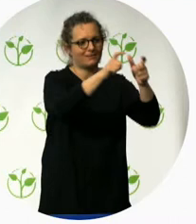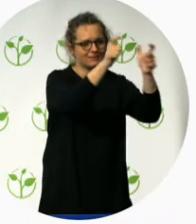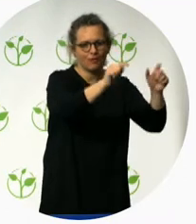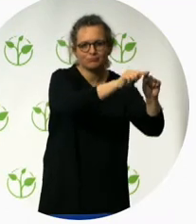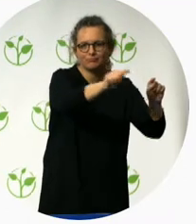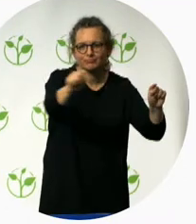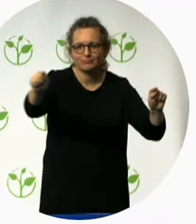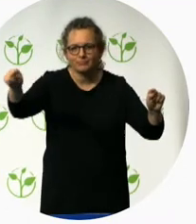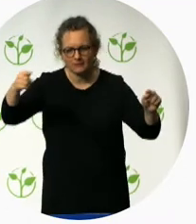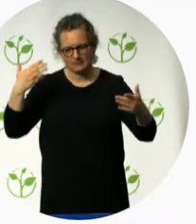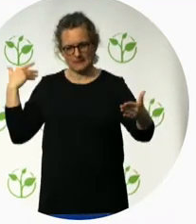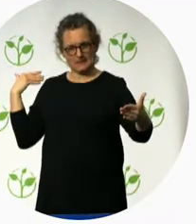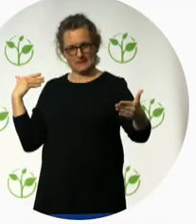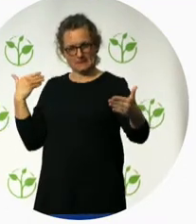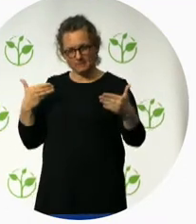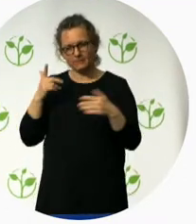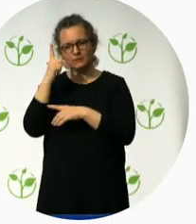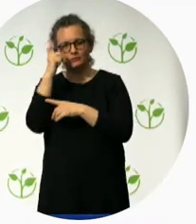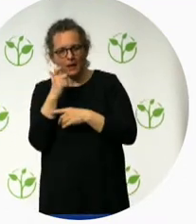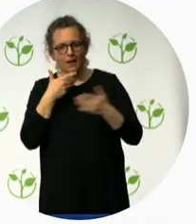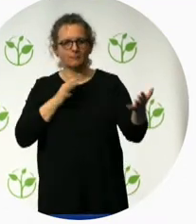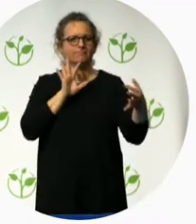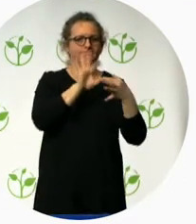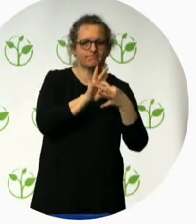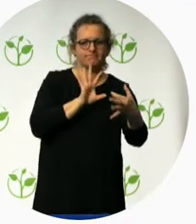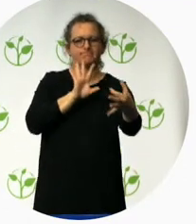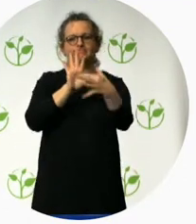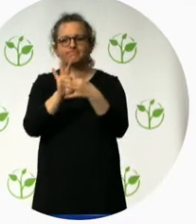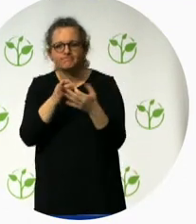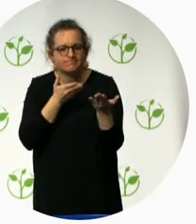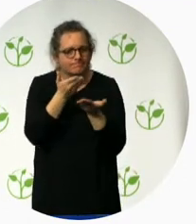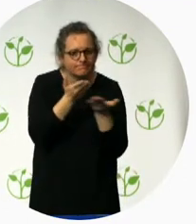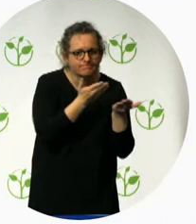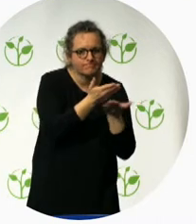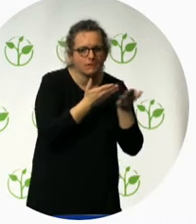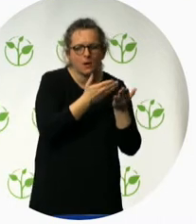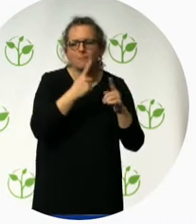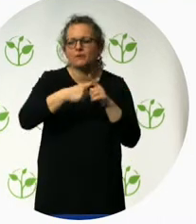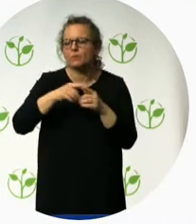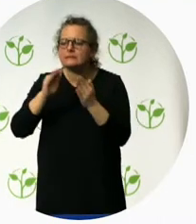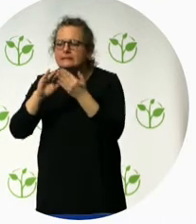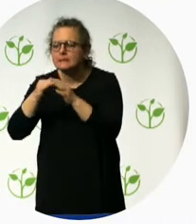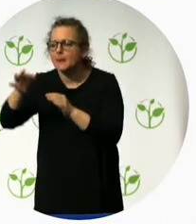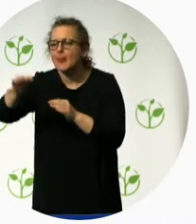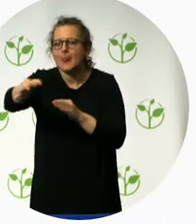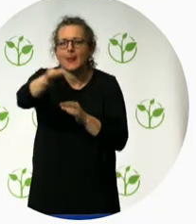community-based rehabilitation. They are sending persons with disability to the training. Even when the project finish, we will include more.